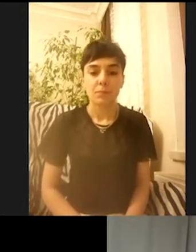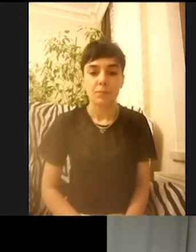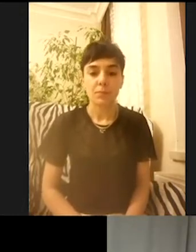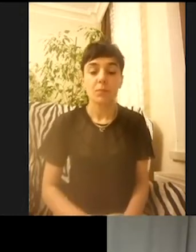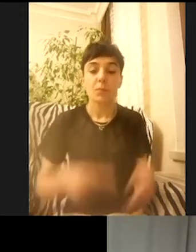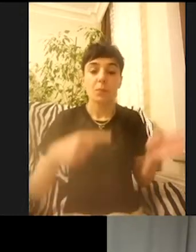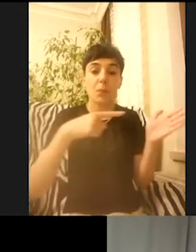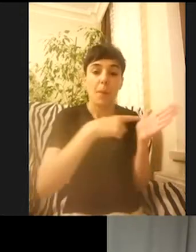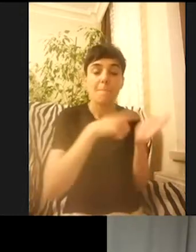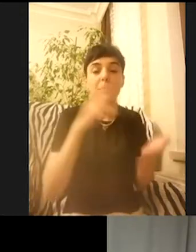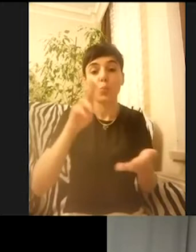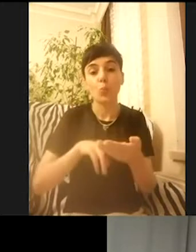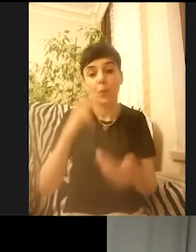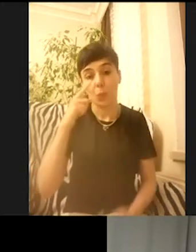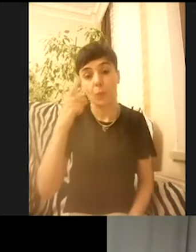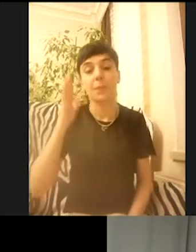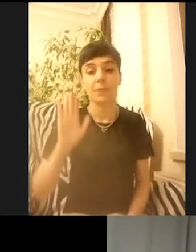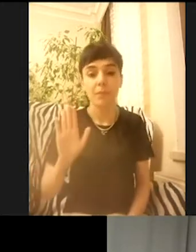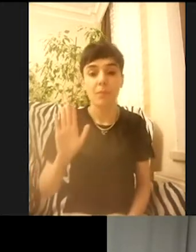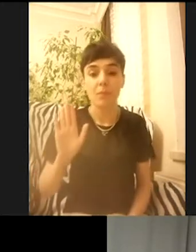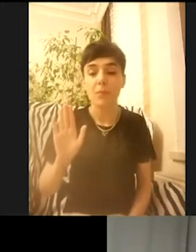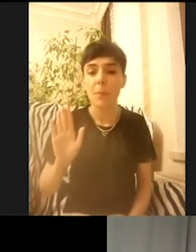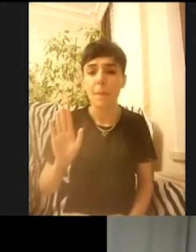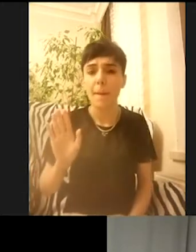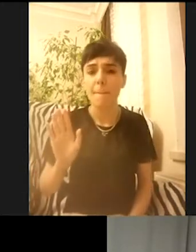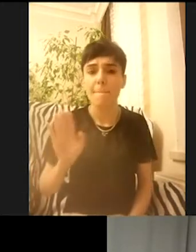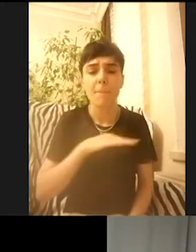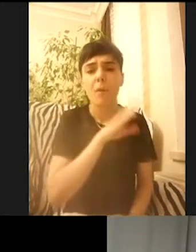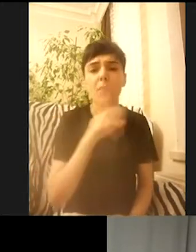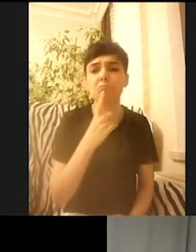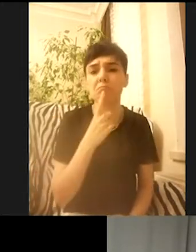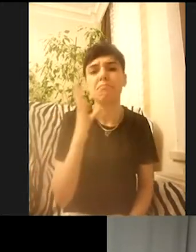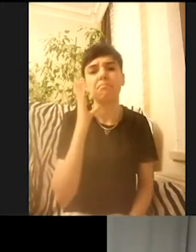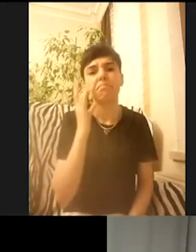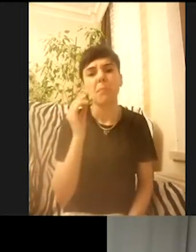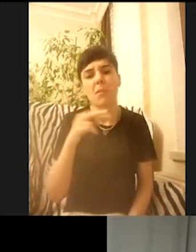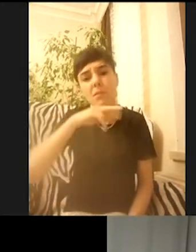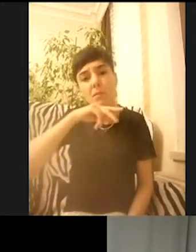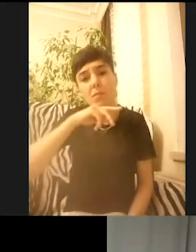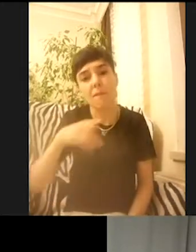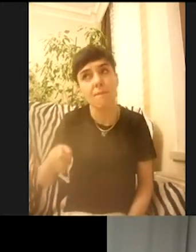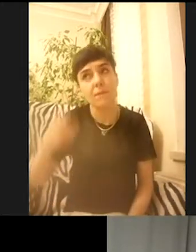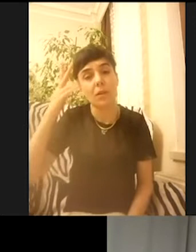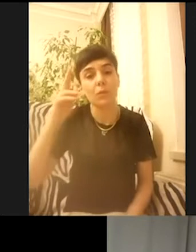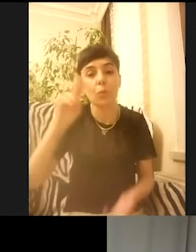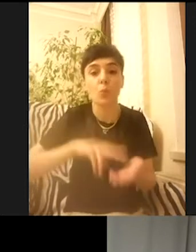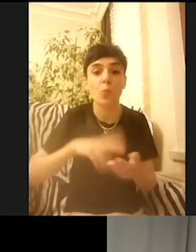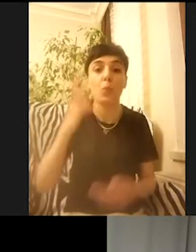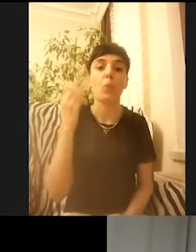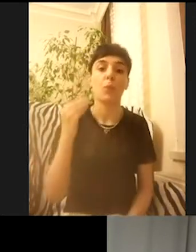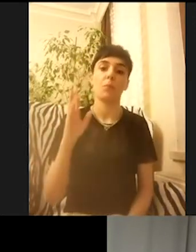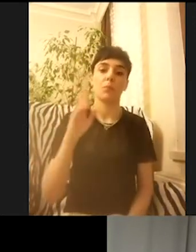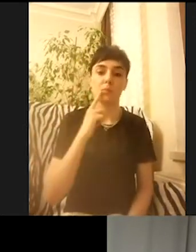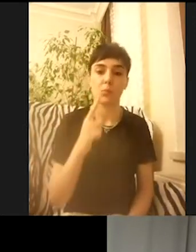asked us that the club had the expression of LGBTI plus in its official name, and whether we were sustainable in terms of